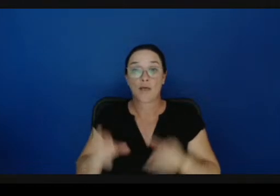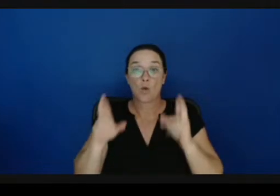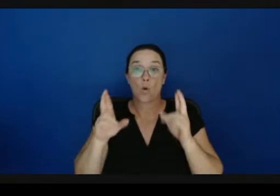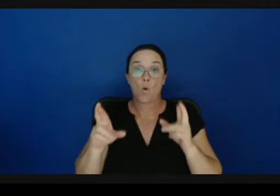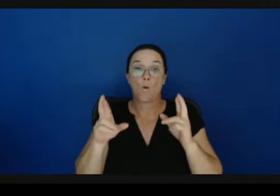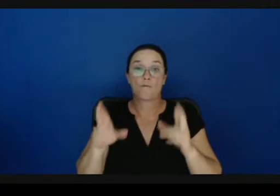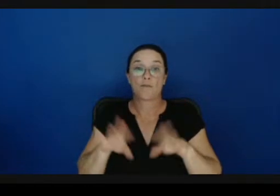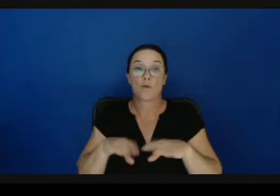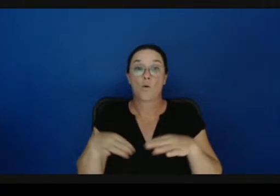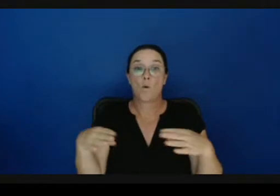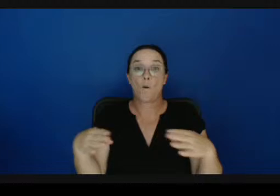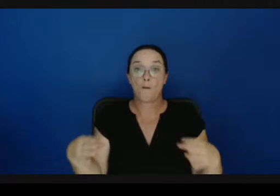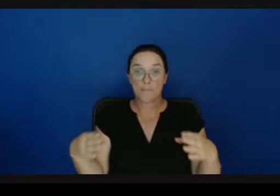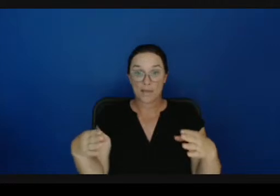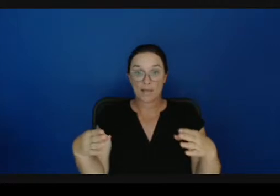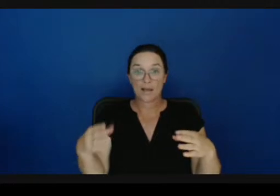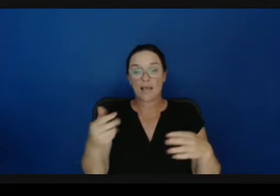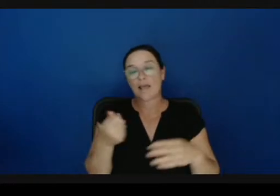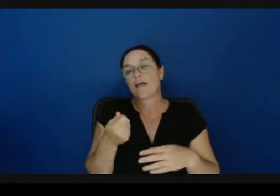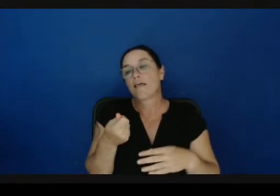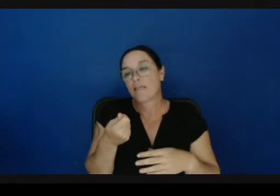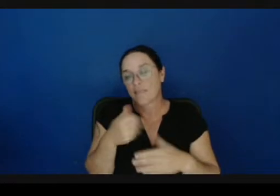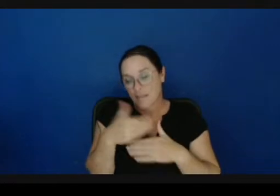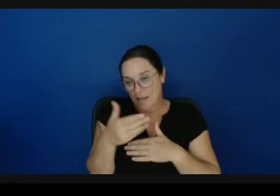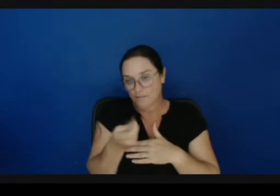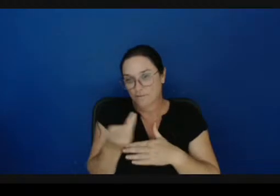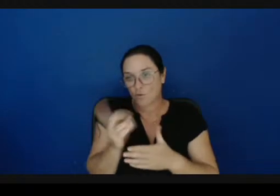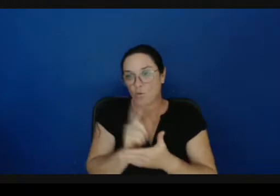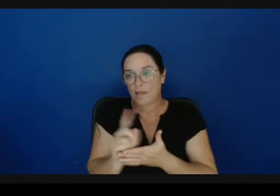Trail and the lovely new boardwalk in the next couple weeks.